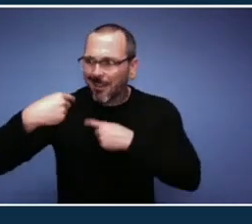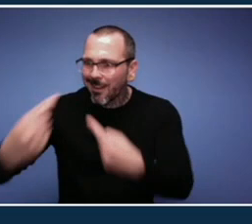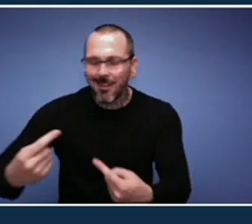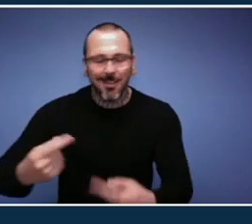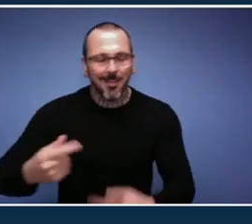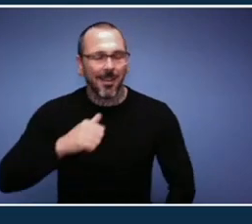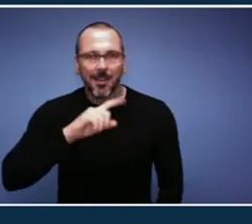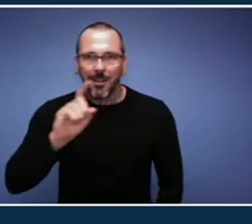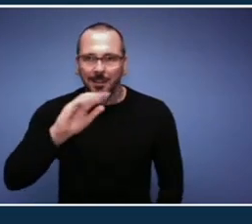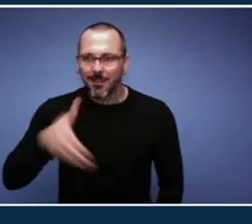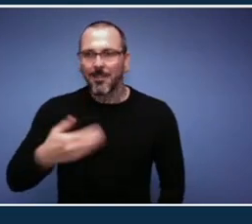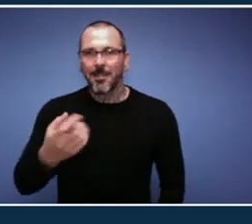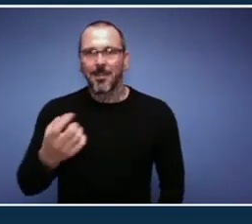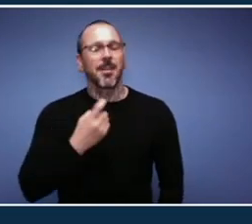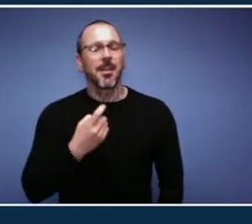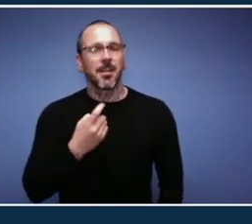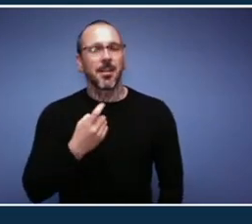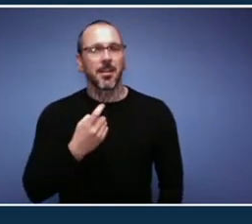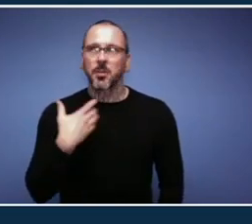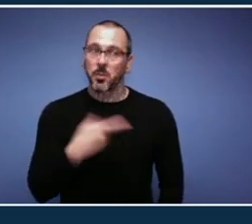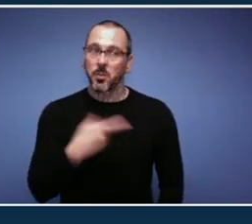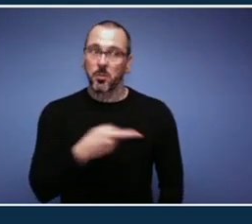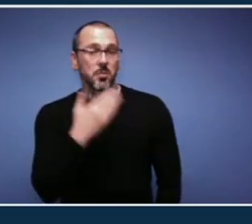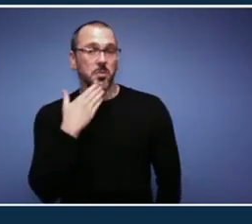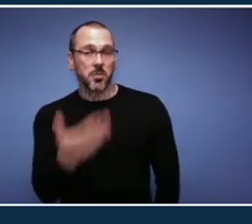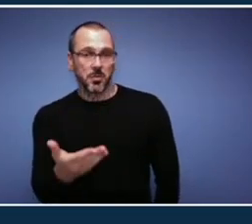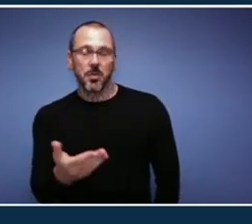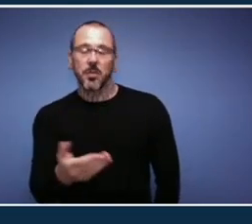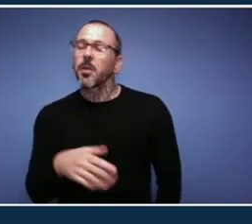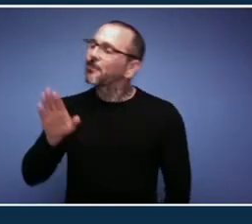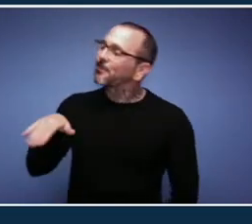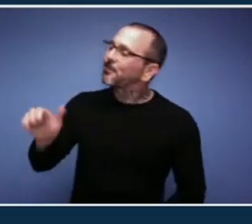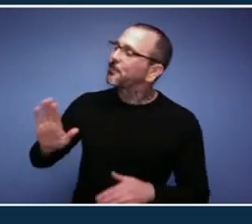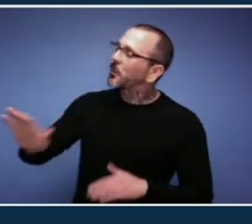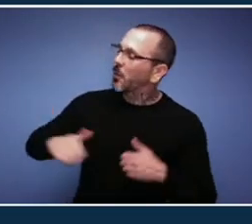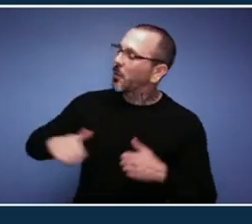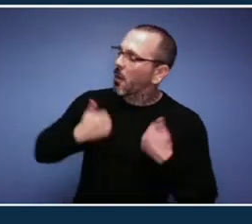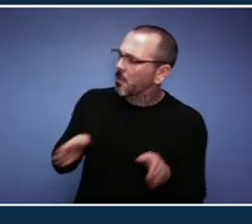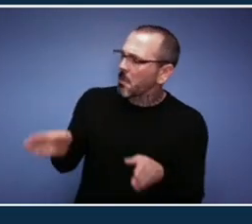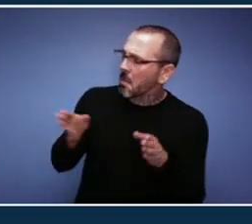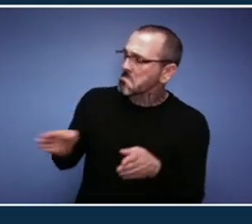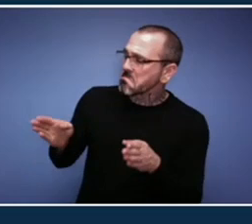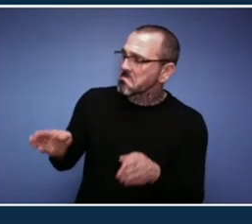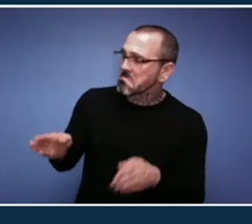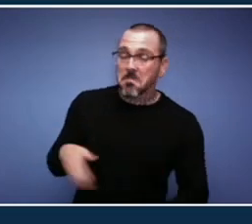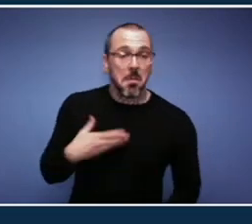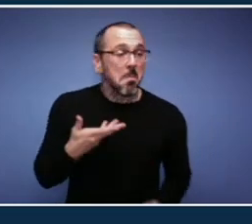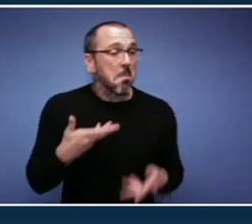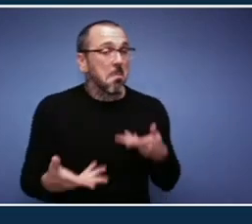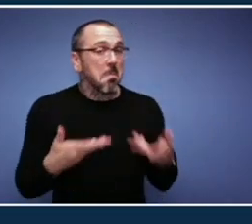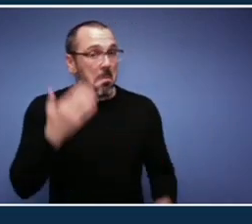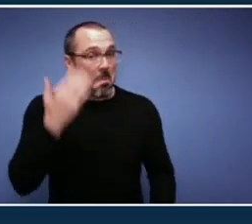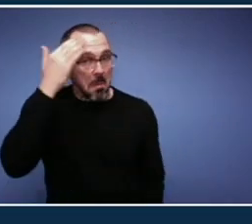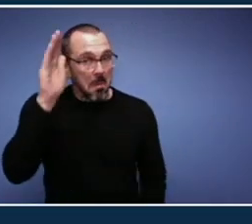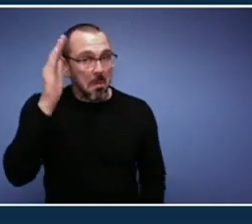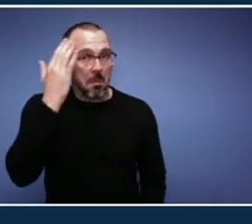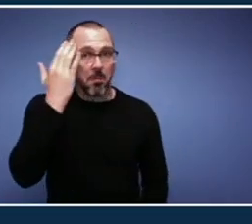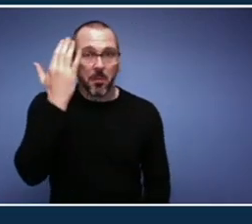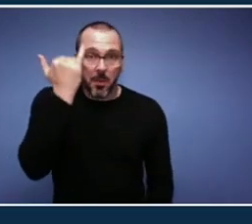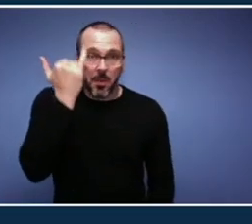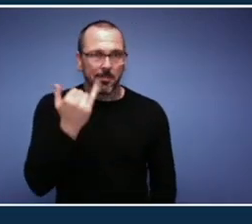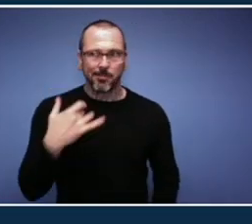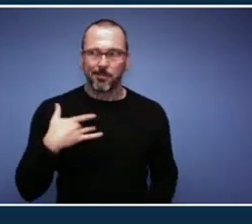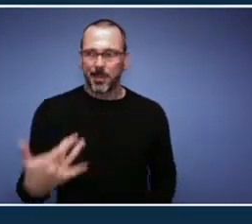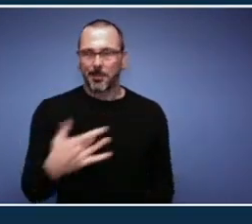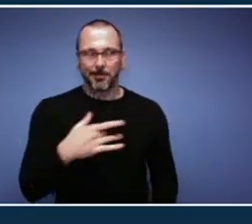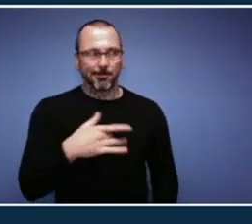And they're gonna say, what's your plan for your life? And if you don't know, because like I said, most people have never even asked that, so they